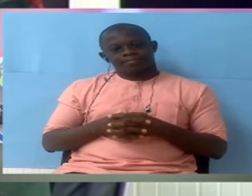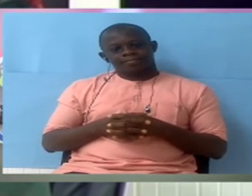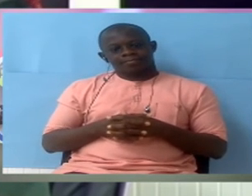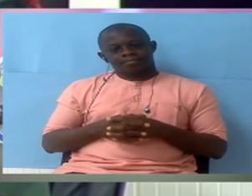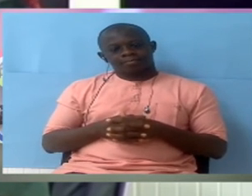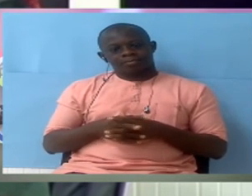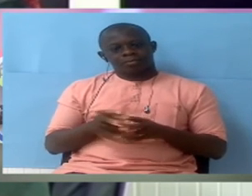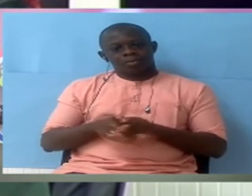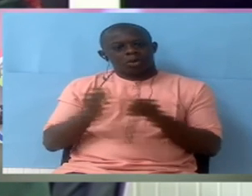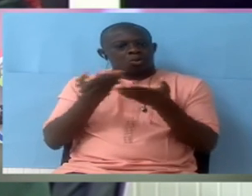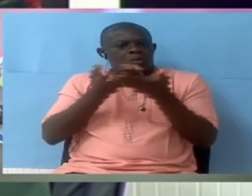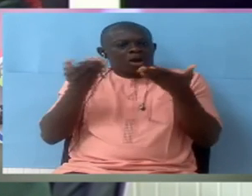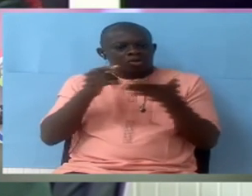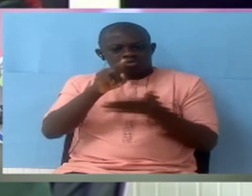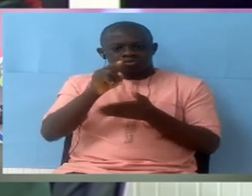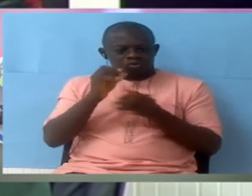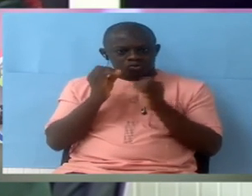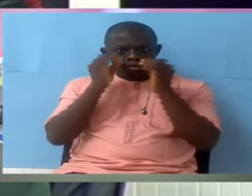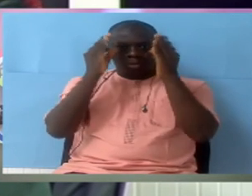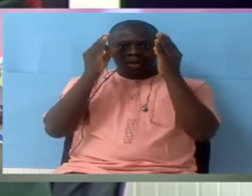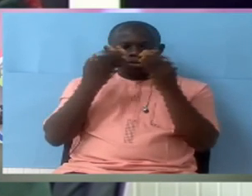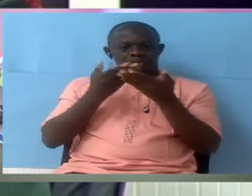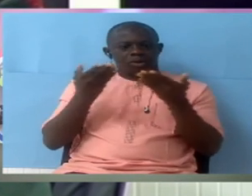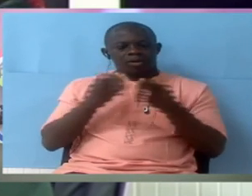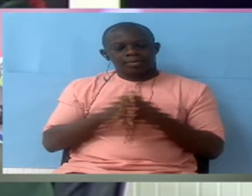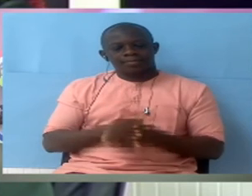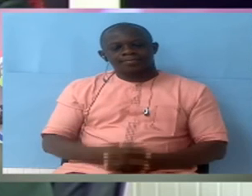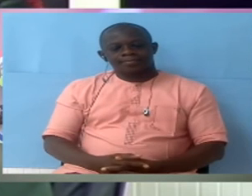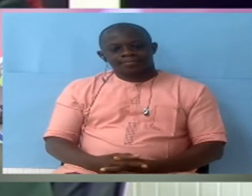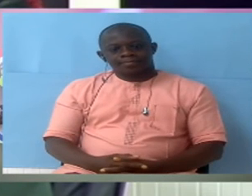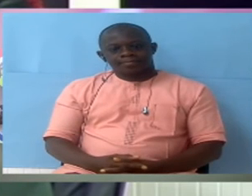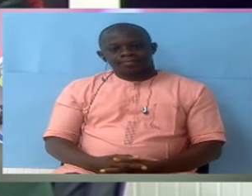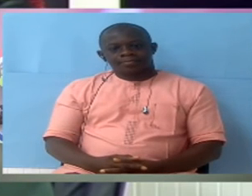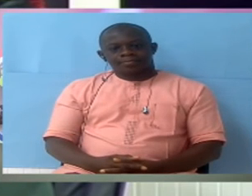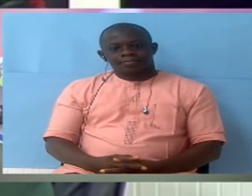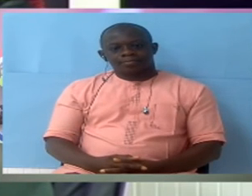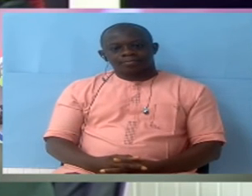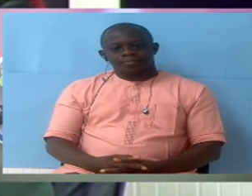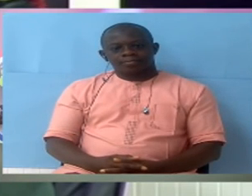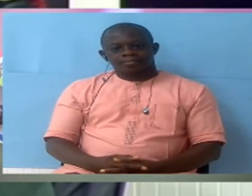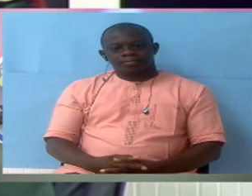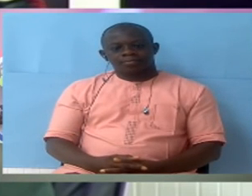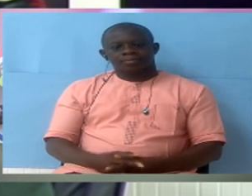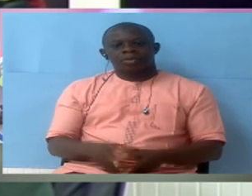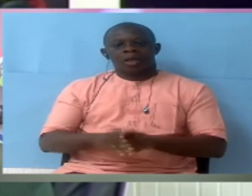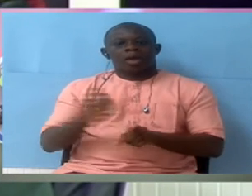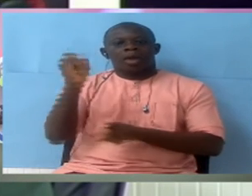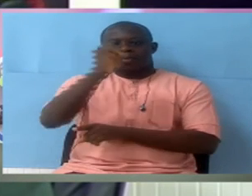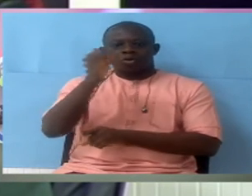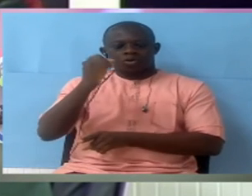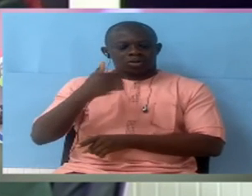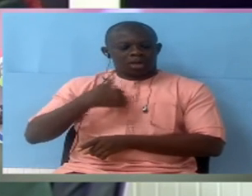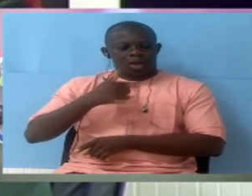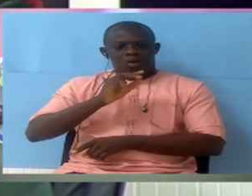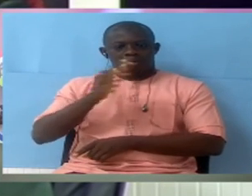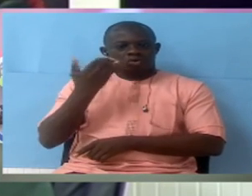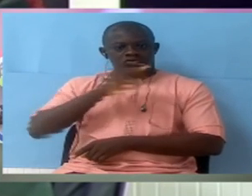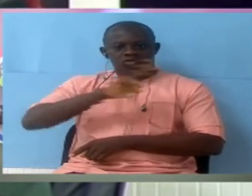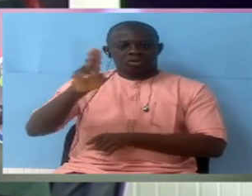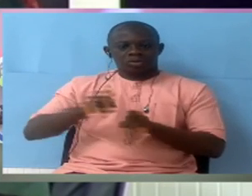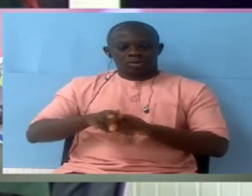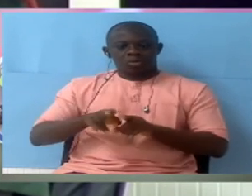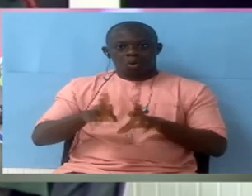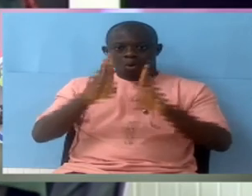And why was that? Wow, lutax lolu. Because I was not expecting him to behave in that